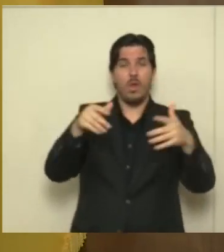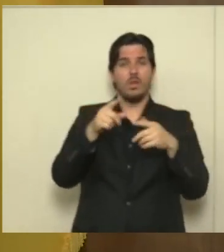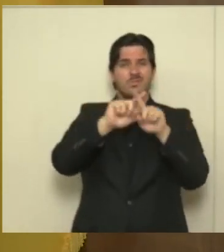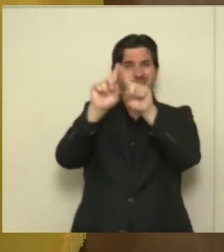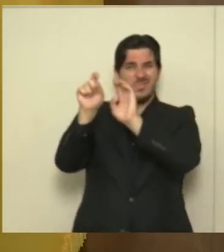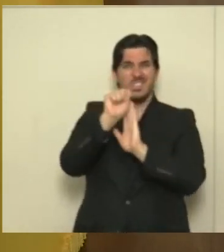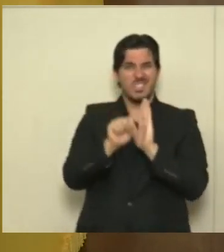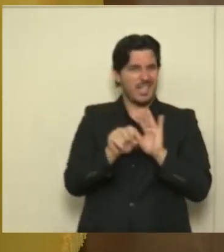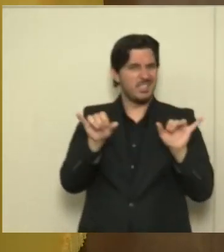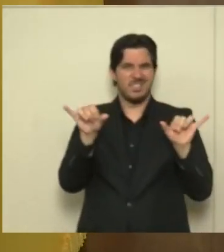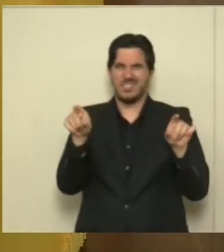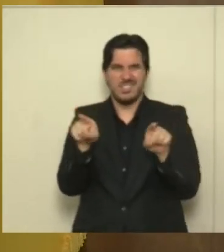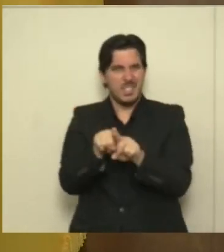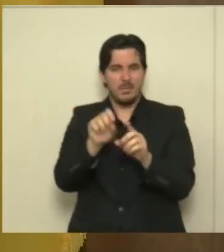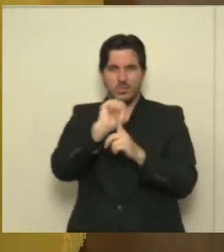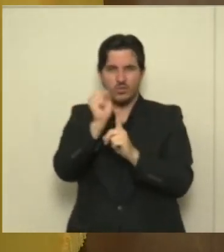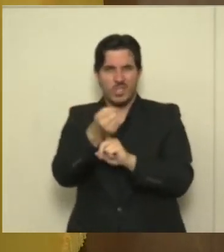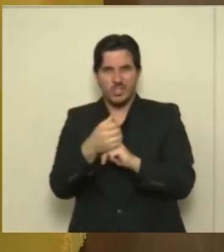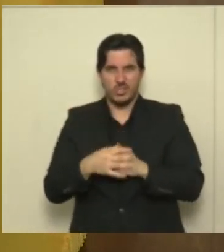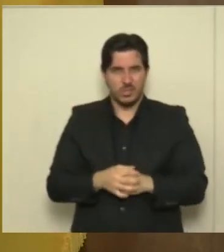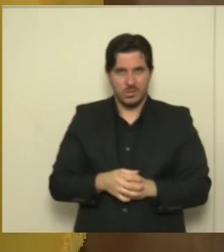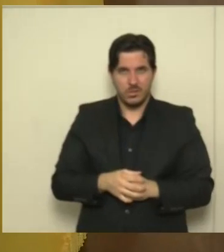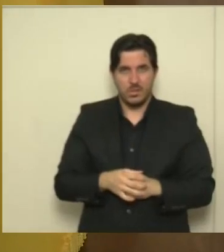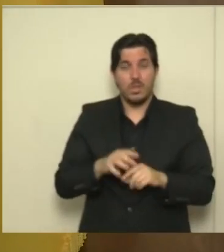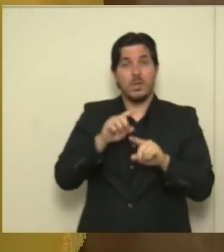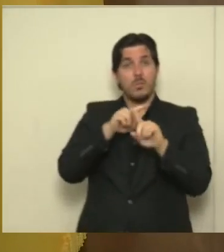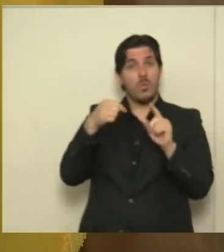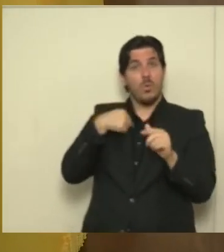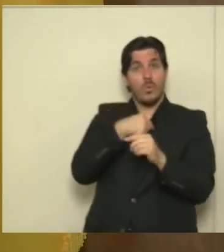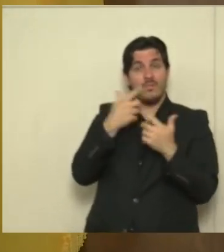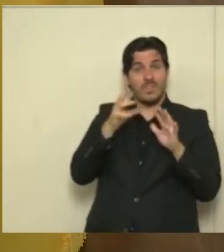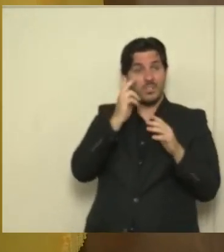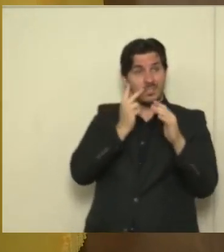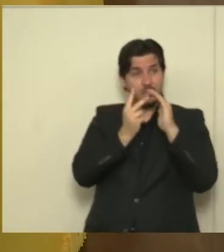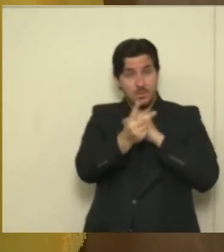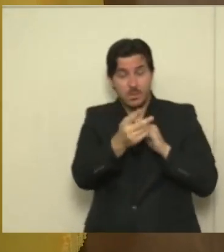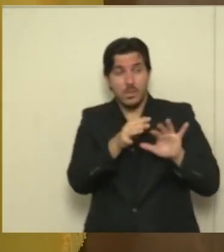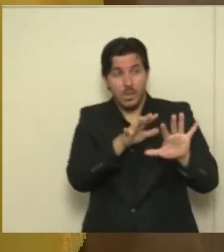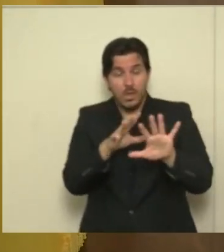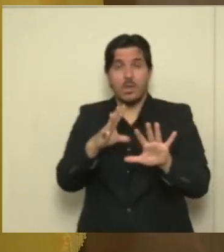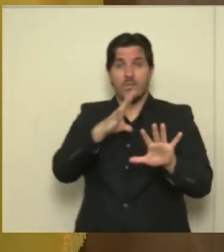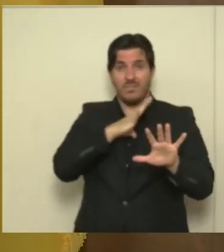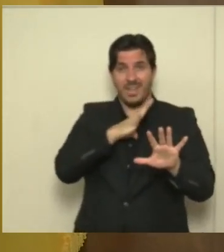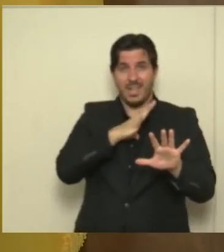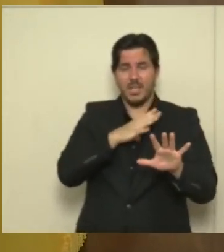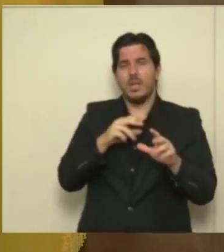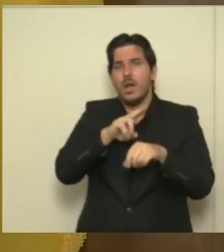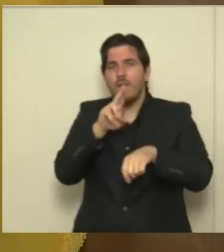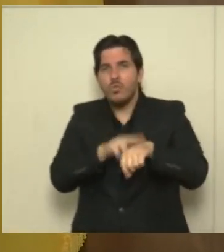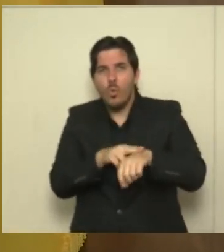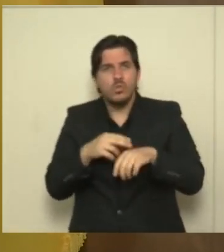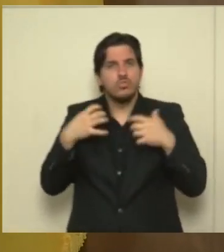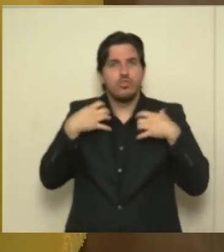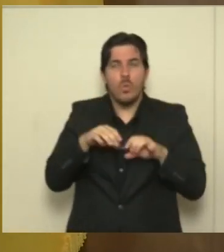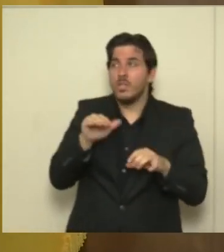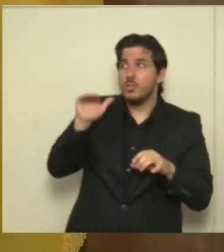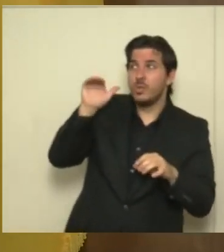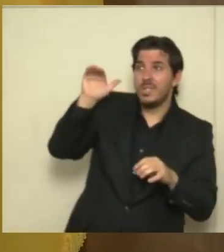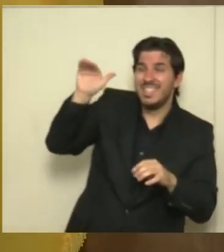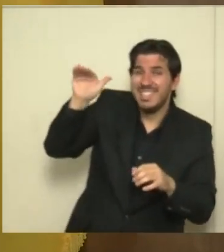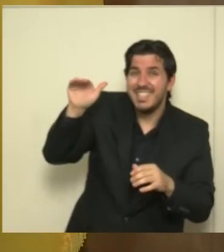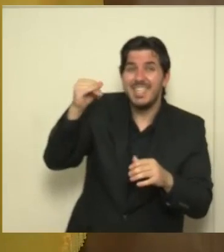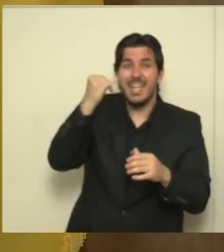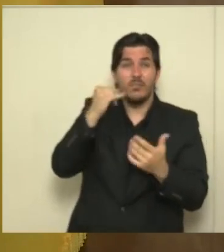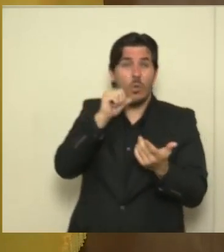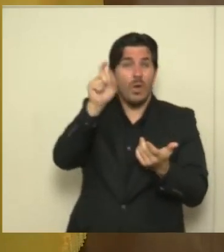for, which is not outside of the norm, don't want to do it unless you have to, but we have the ability to ask the feds